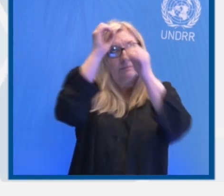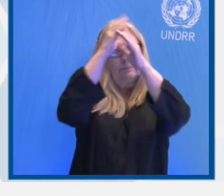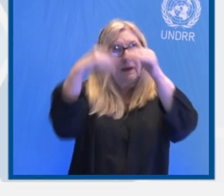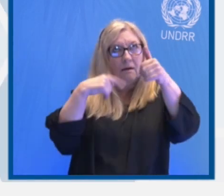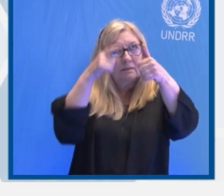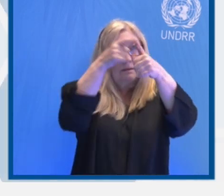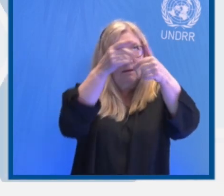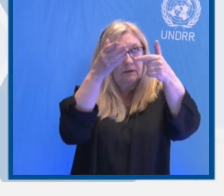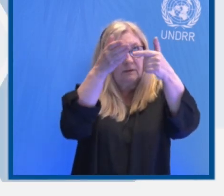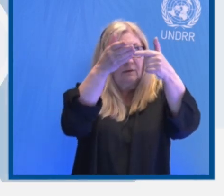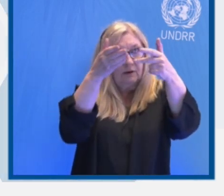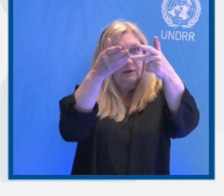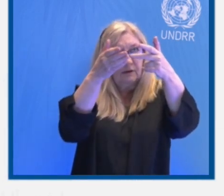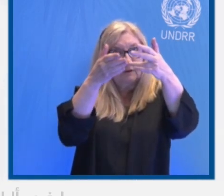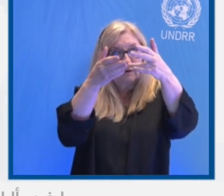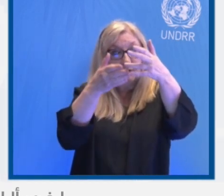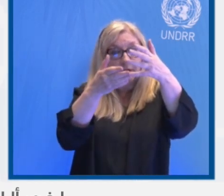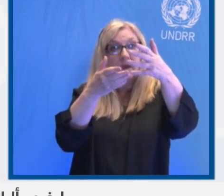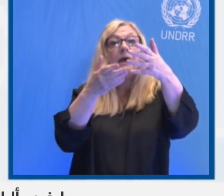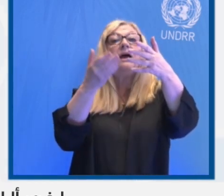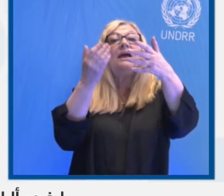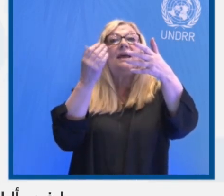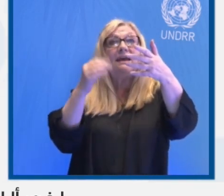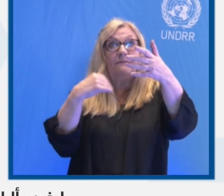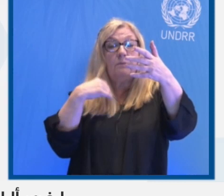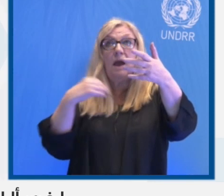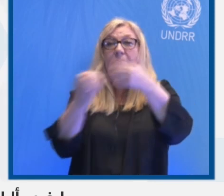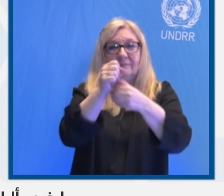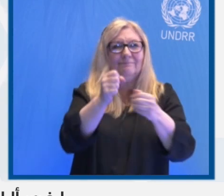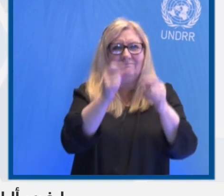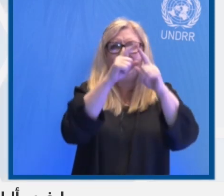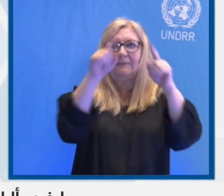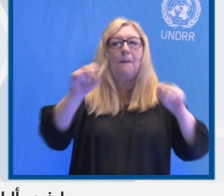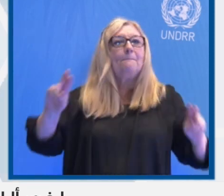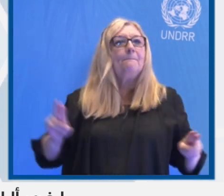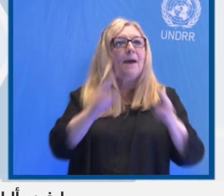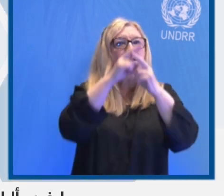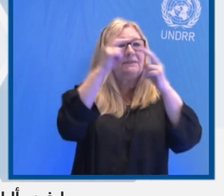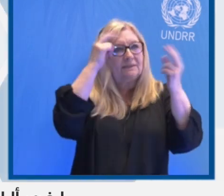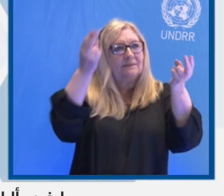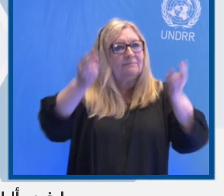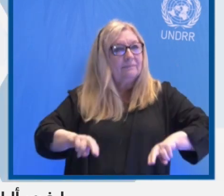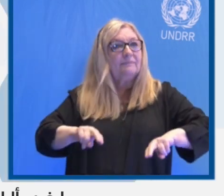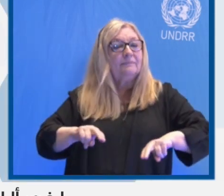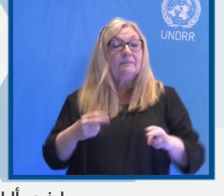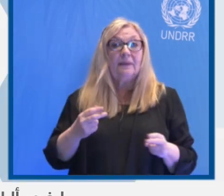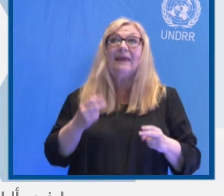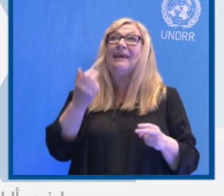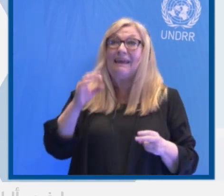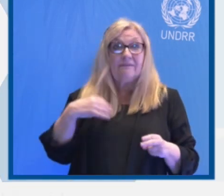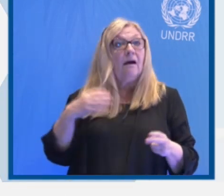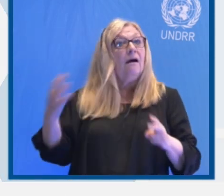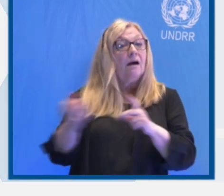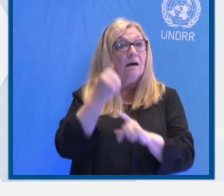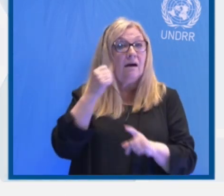zero targets, even if we accomplish the Paris Accord targets, there is a certain amount of increased physical risk that